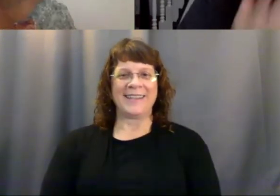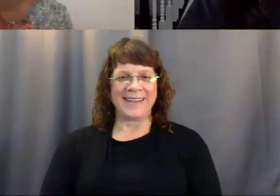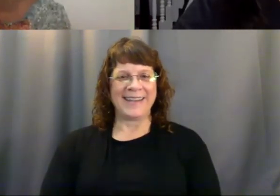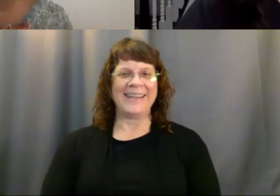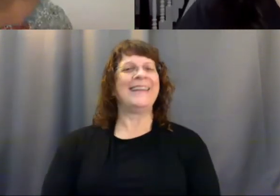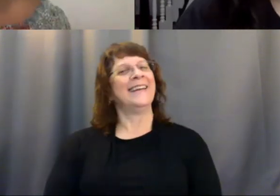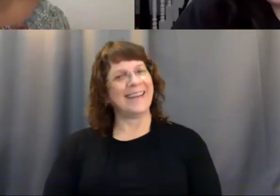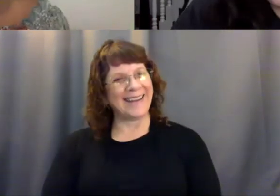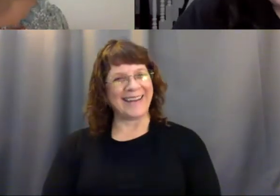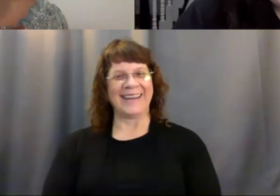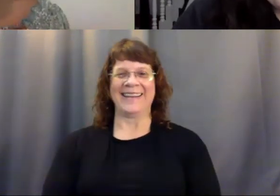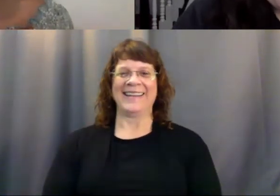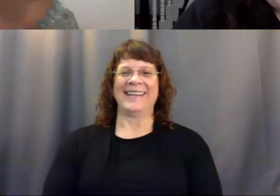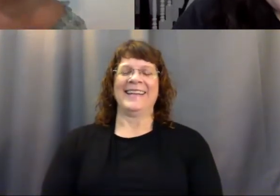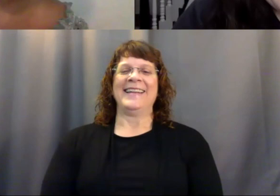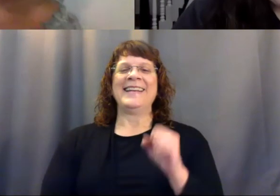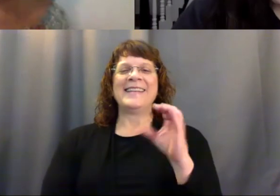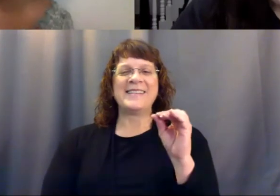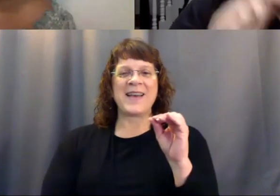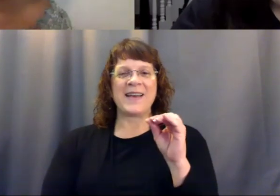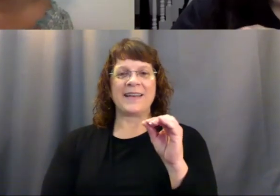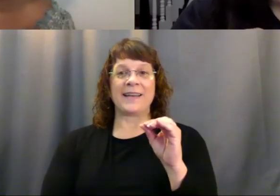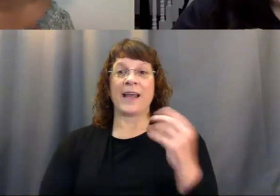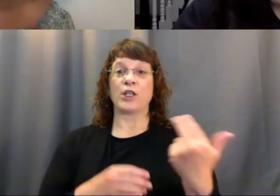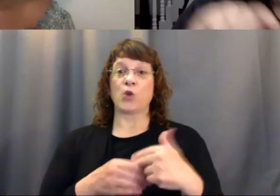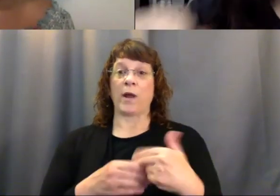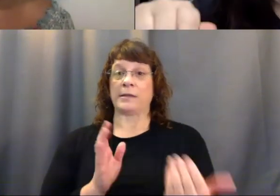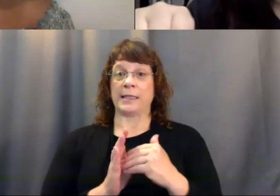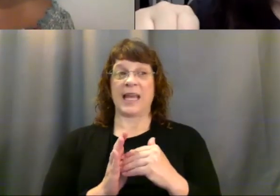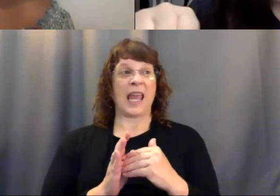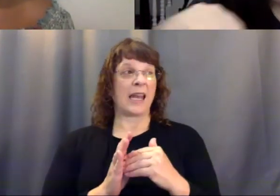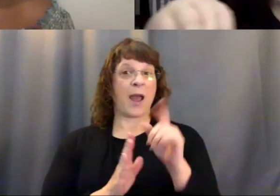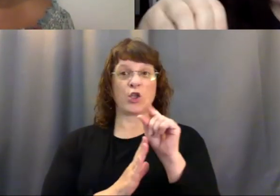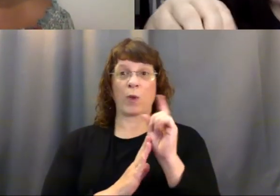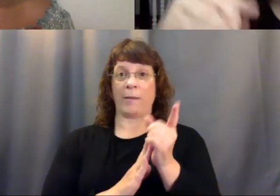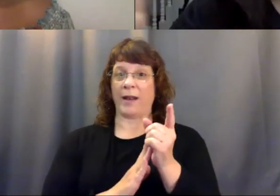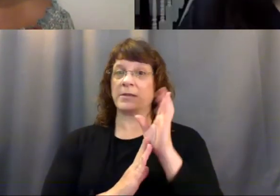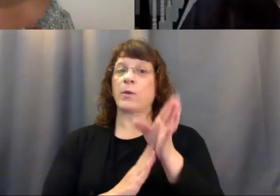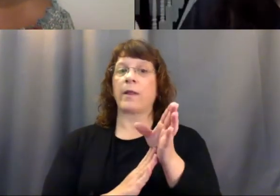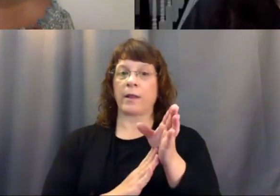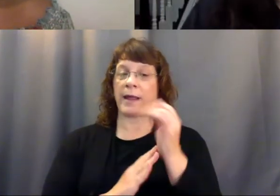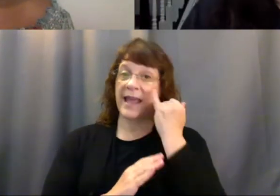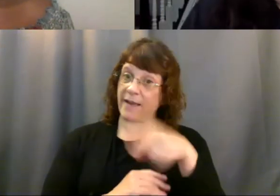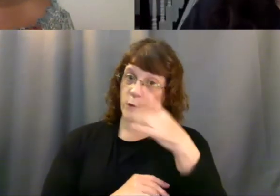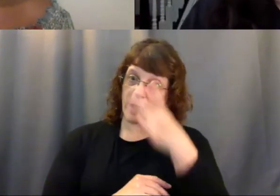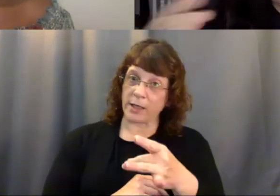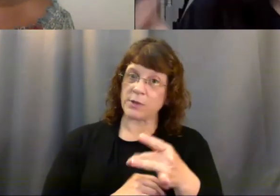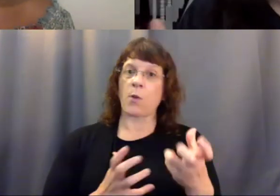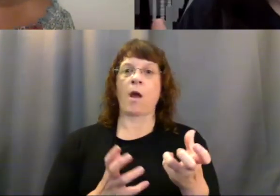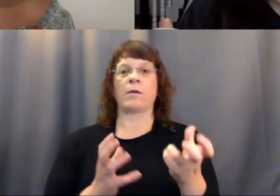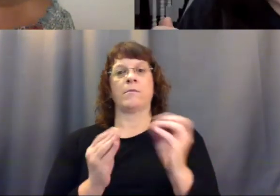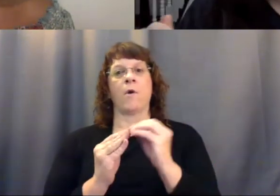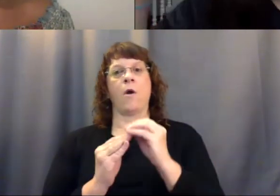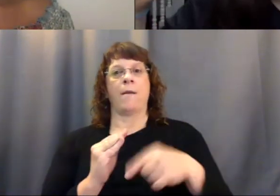yeah. There we go. So join us back here in about 20 minutes. We're going to be doing, if you're interested in hearing all